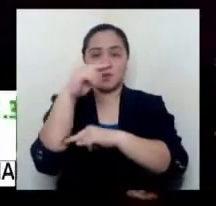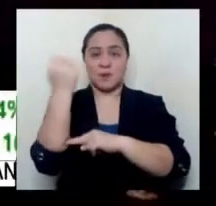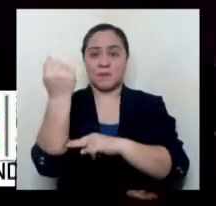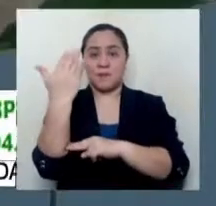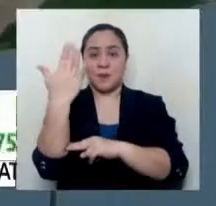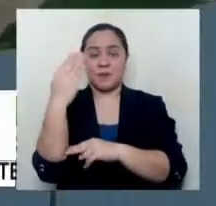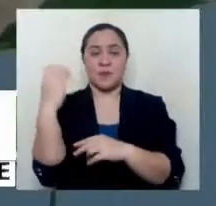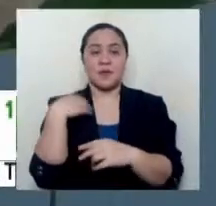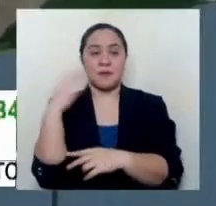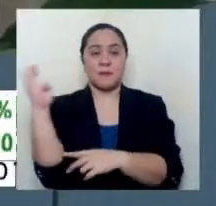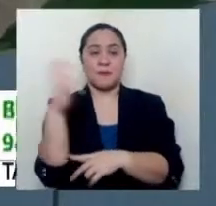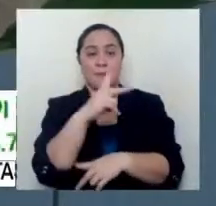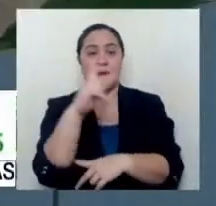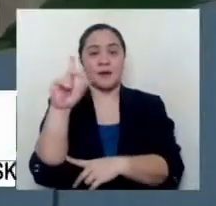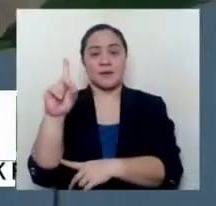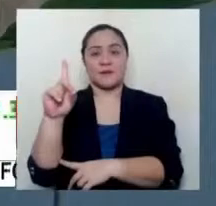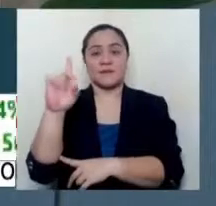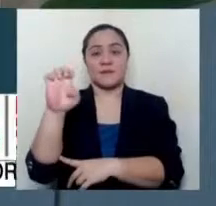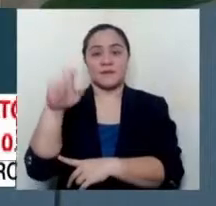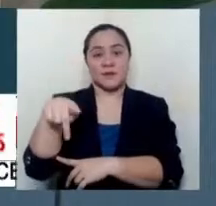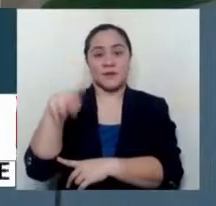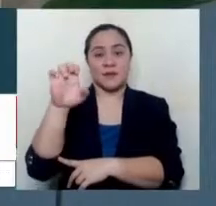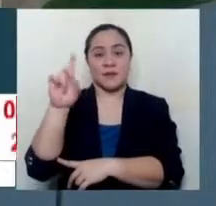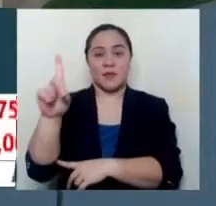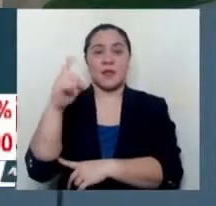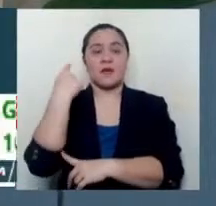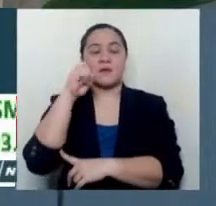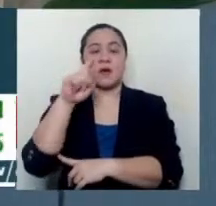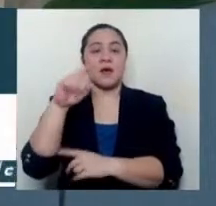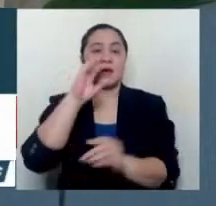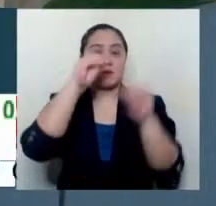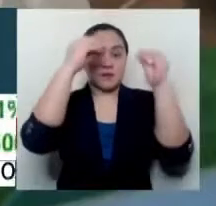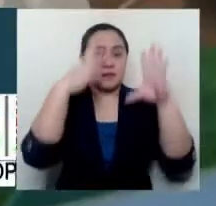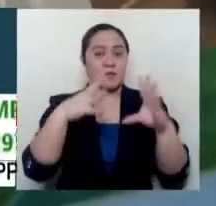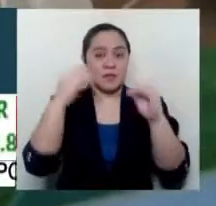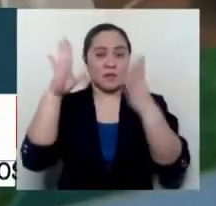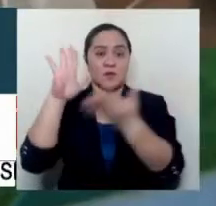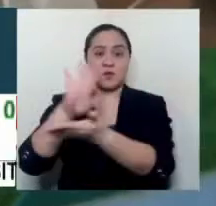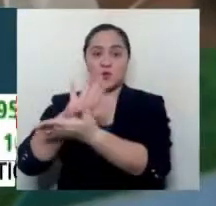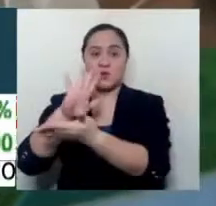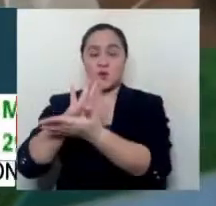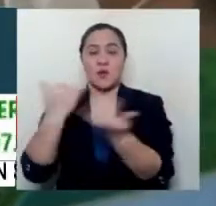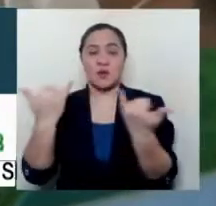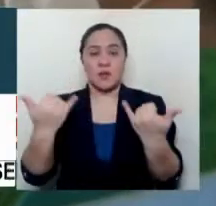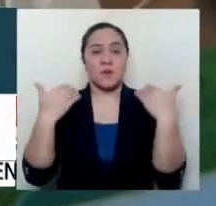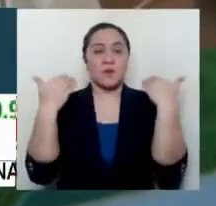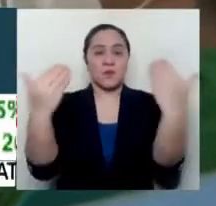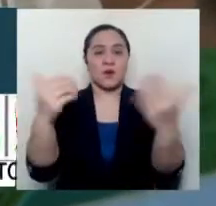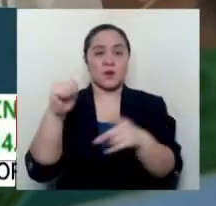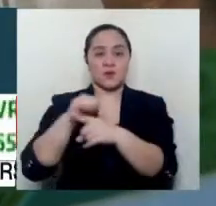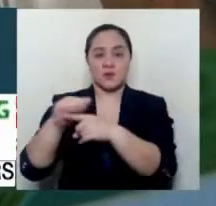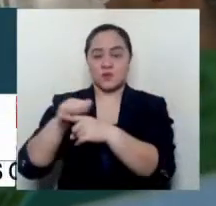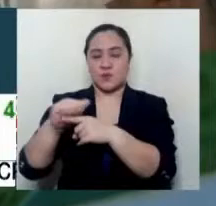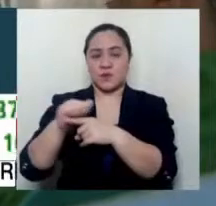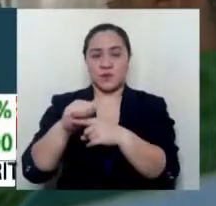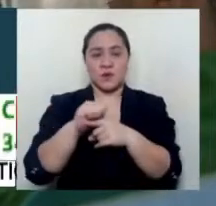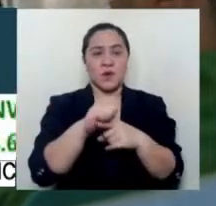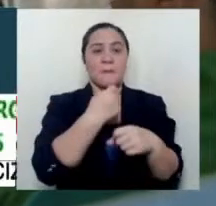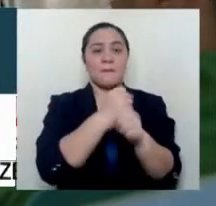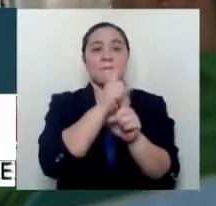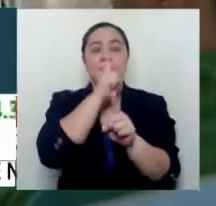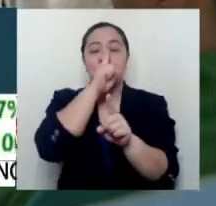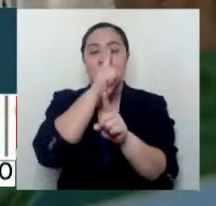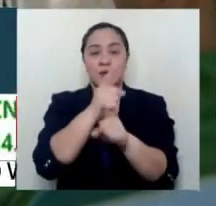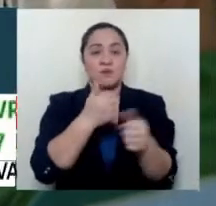The Philippine Education Department says participating teachers and school personnel have already undergone training. That's to ensure basic